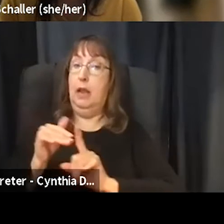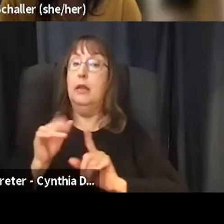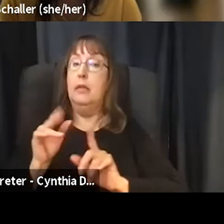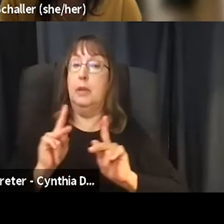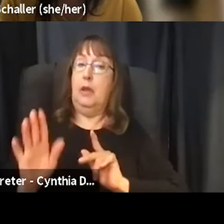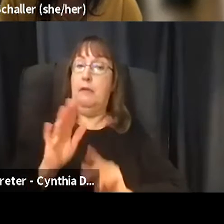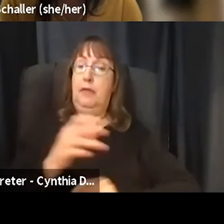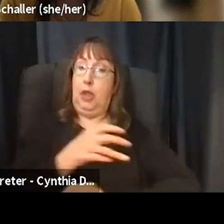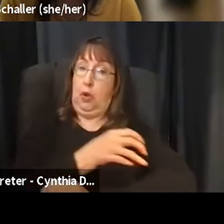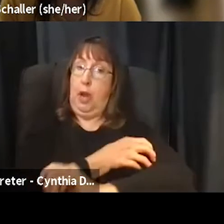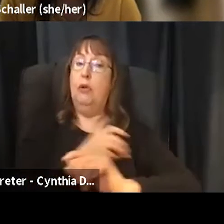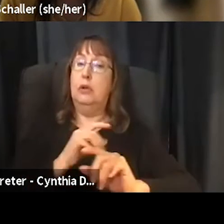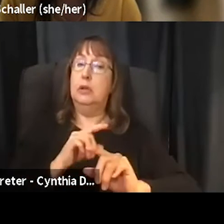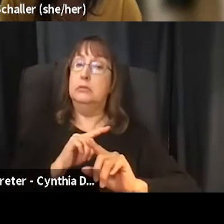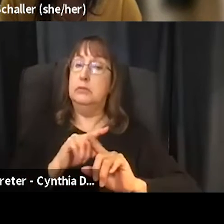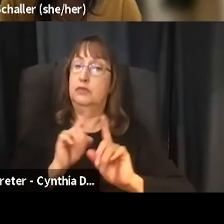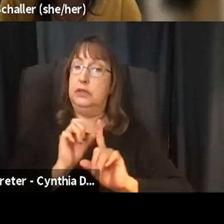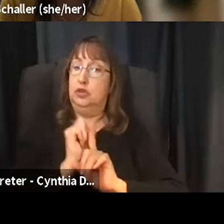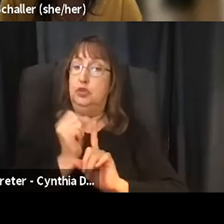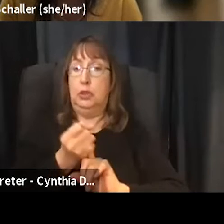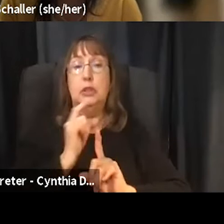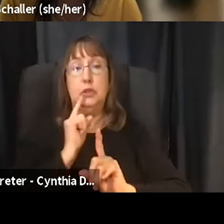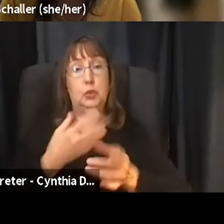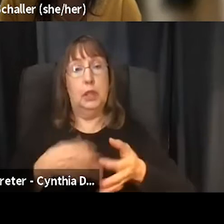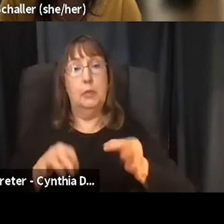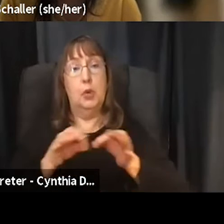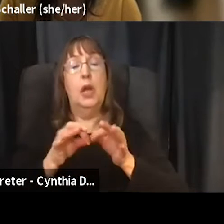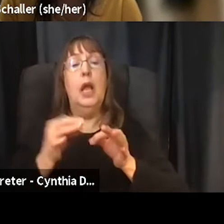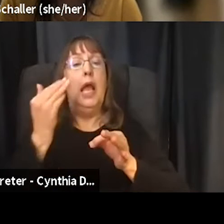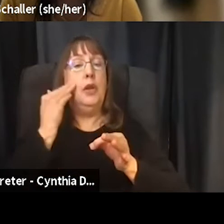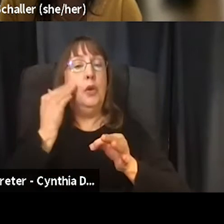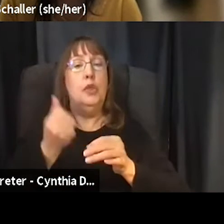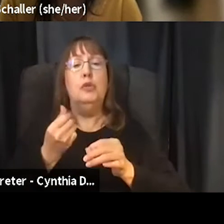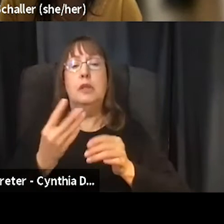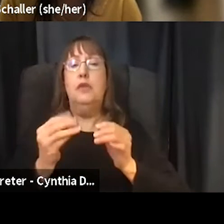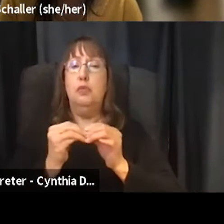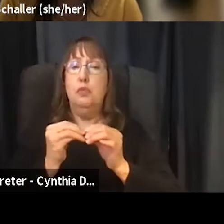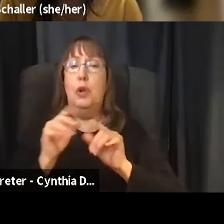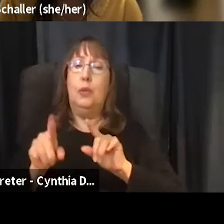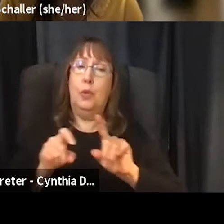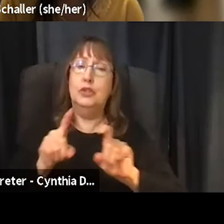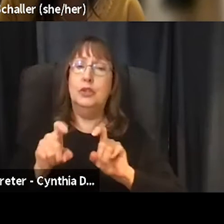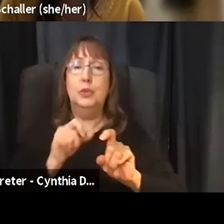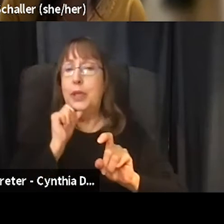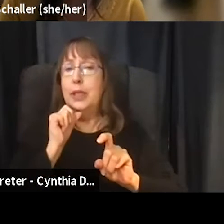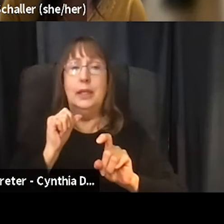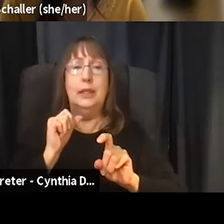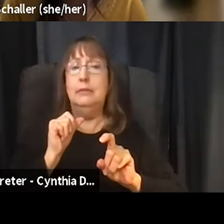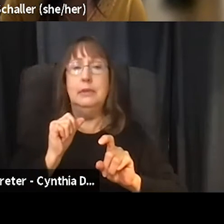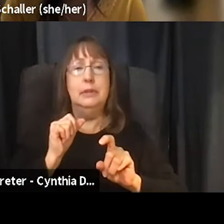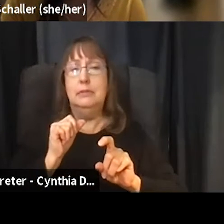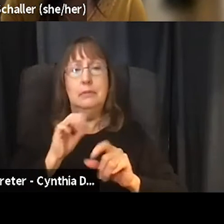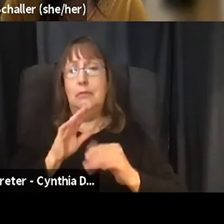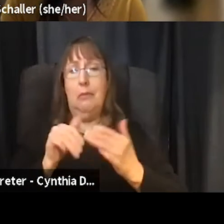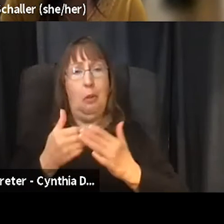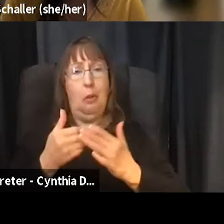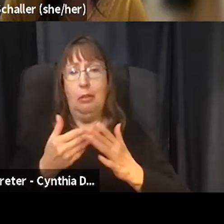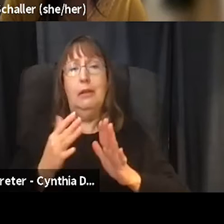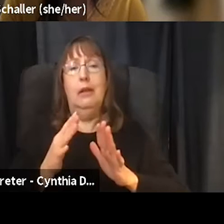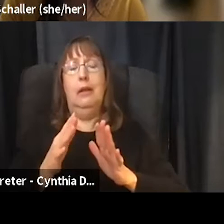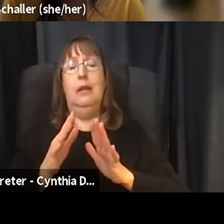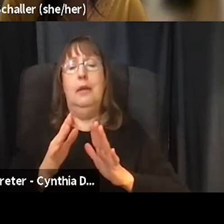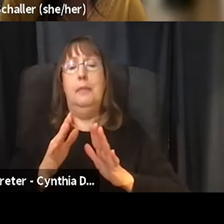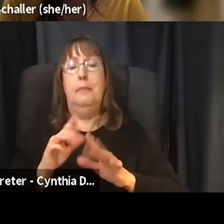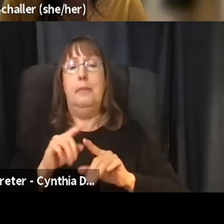is really important. I know there was a few more questions that we didn't get to. I'm told that any